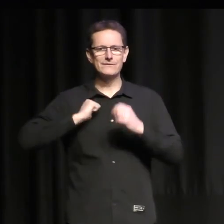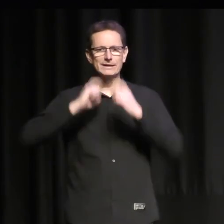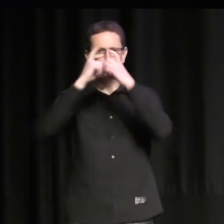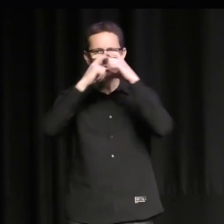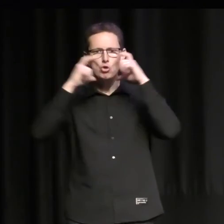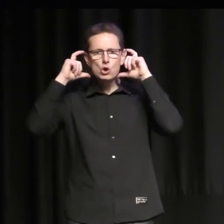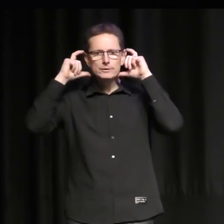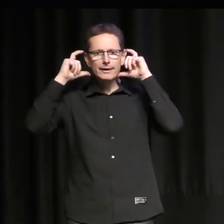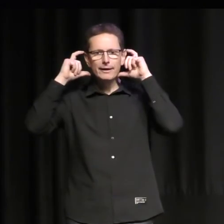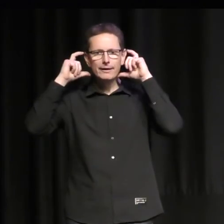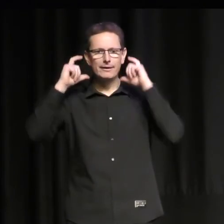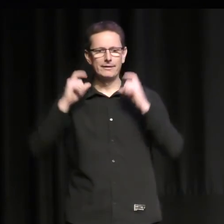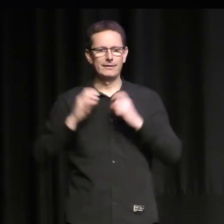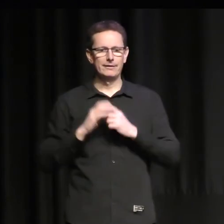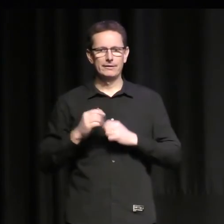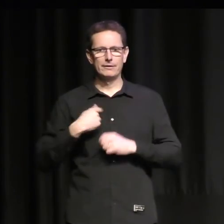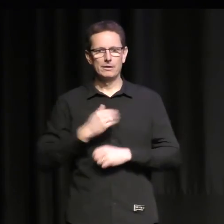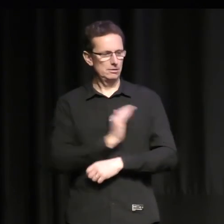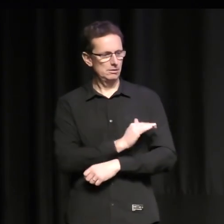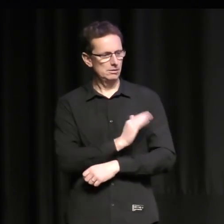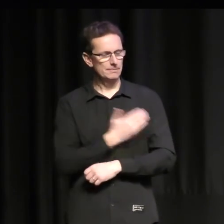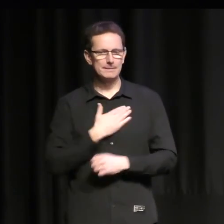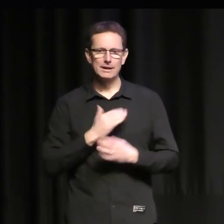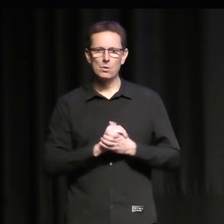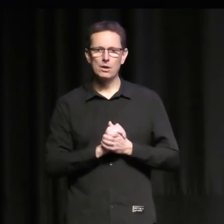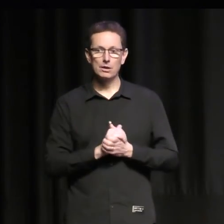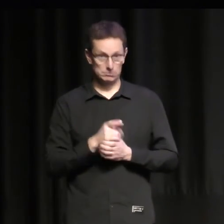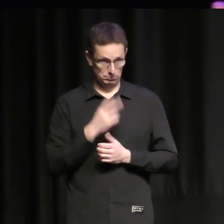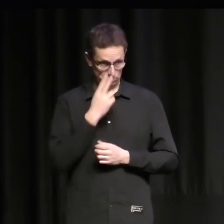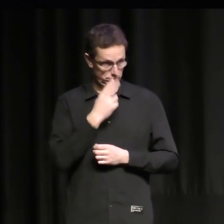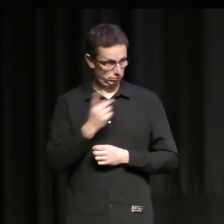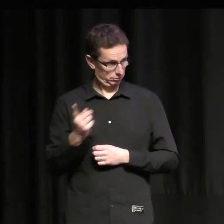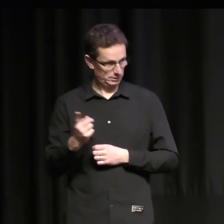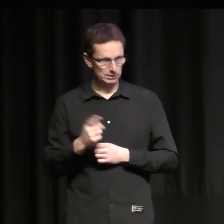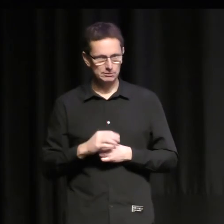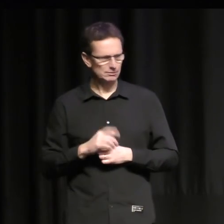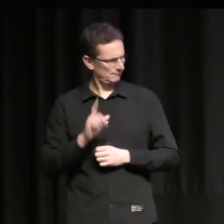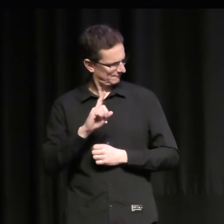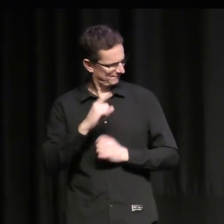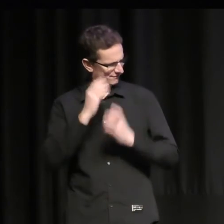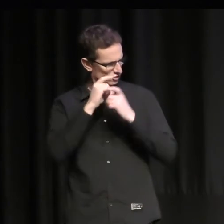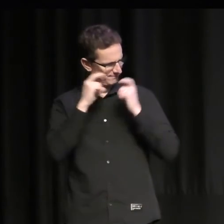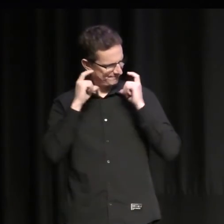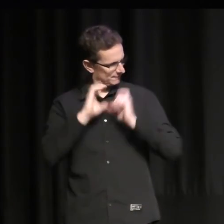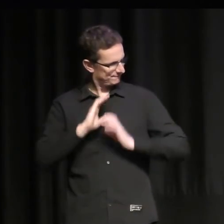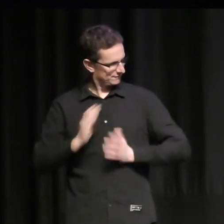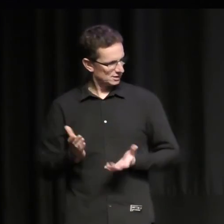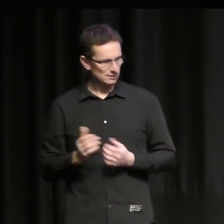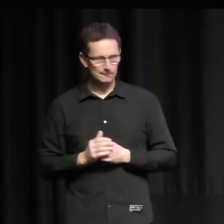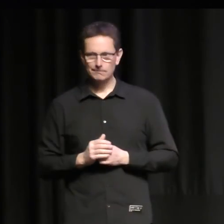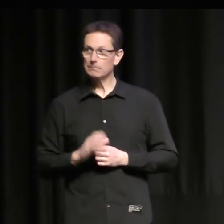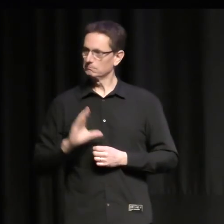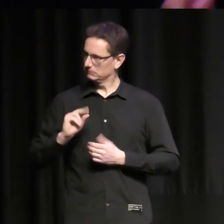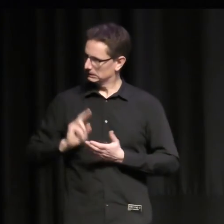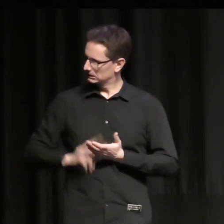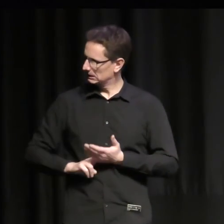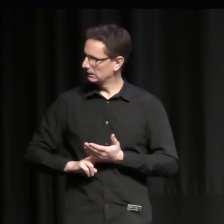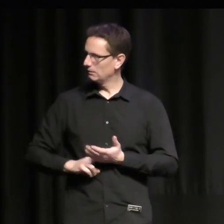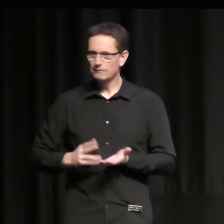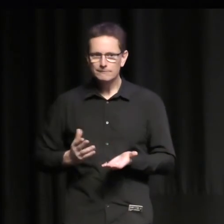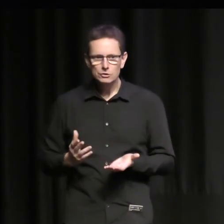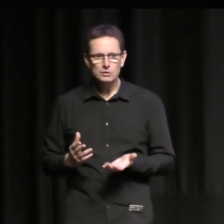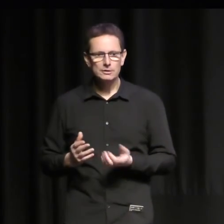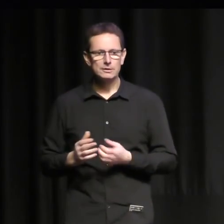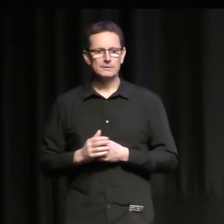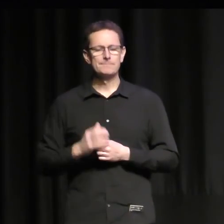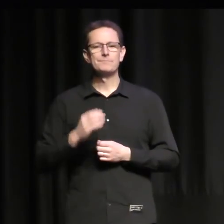my colleagues, "Have you noticed?" They said, "No." I said, "No, wearing veils." "Well, that's true." We called